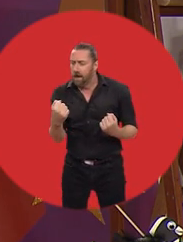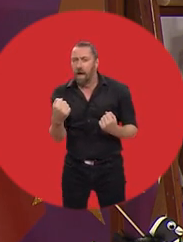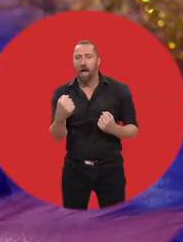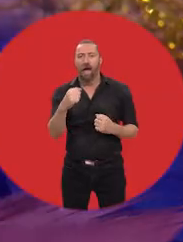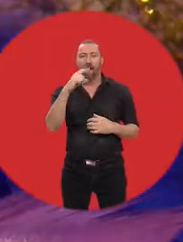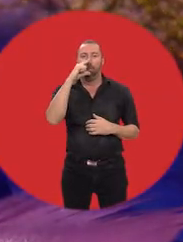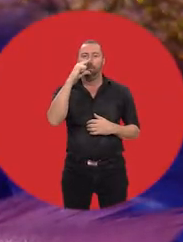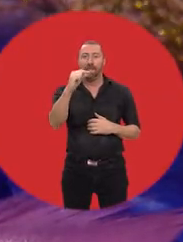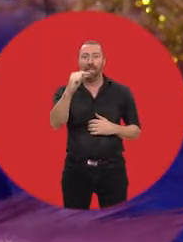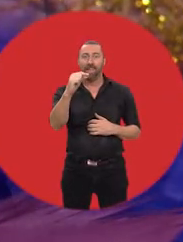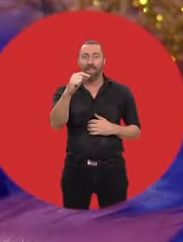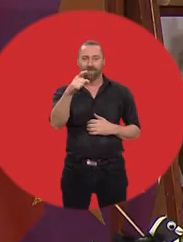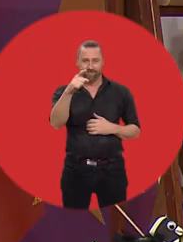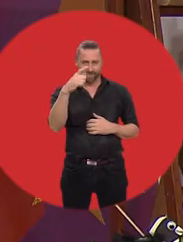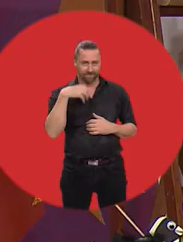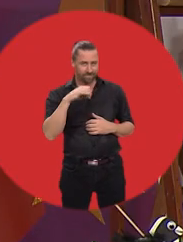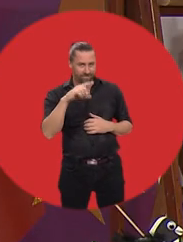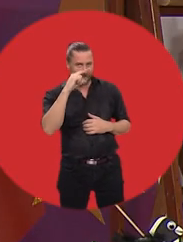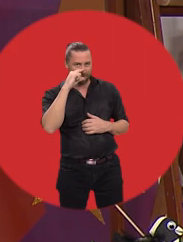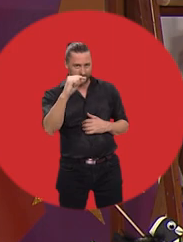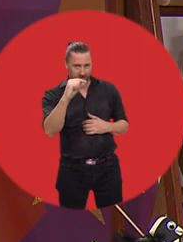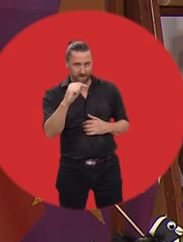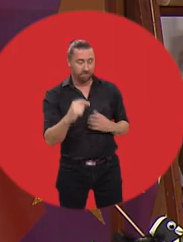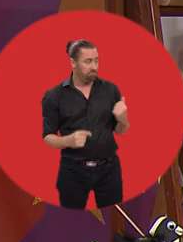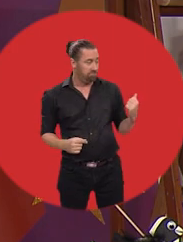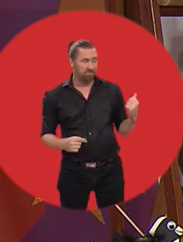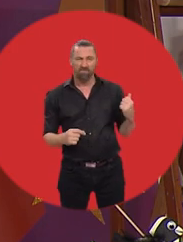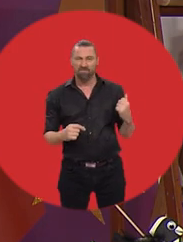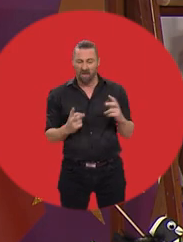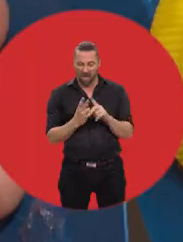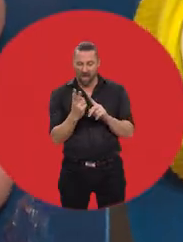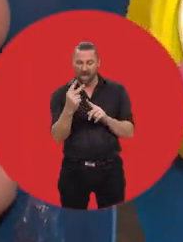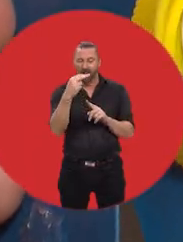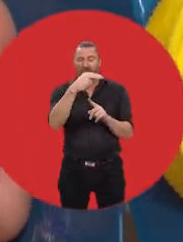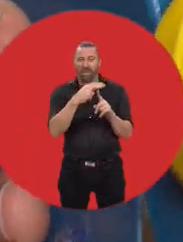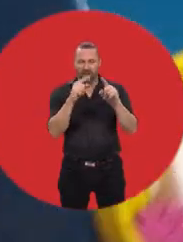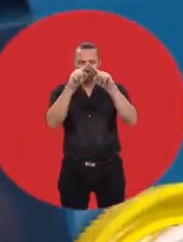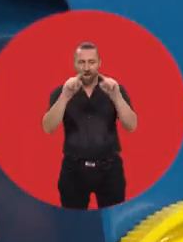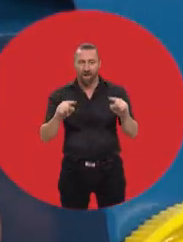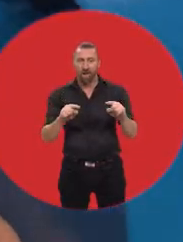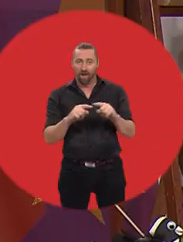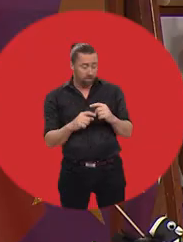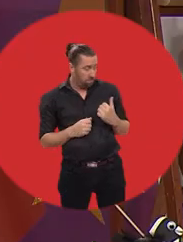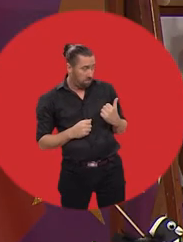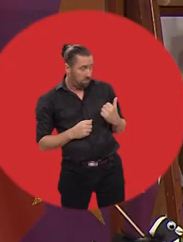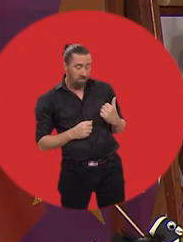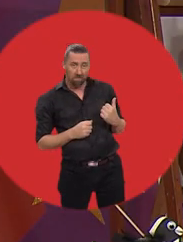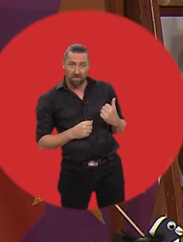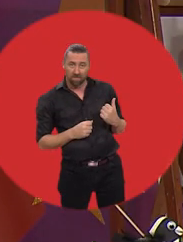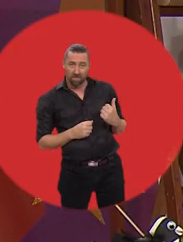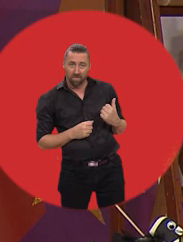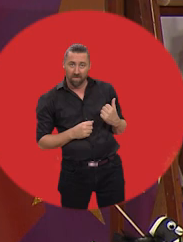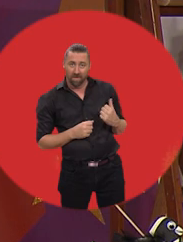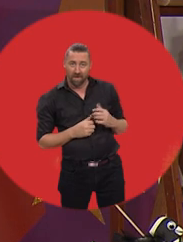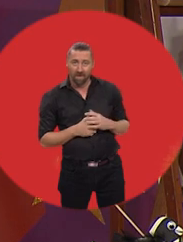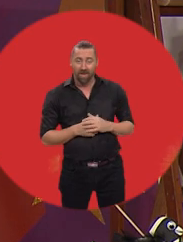so let's add one. I've got a triangle here cut out of cardboard. I'm going to stick that down just there under the eyes. And